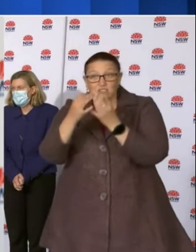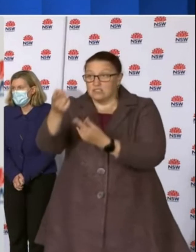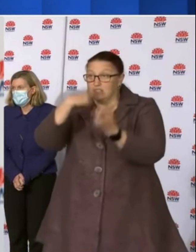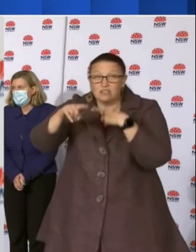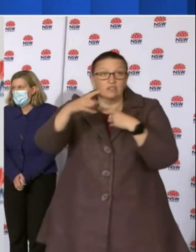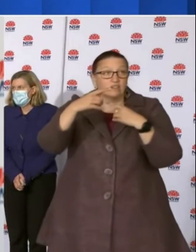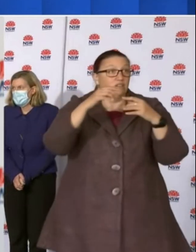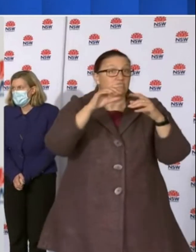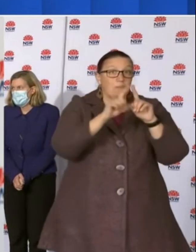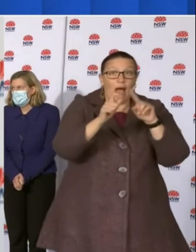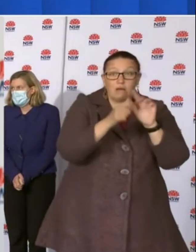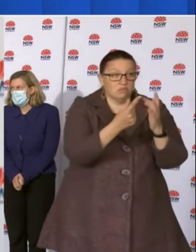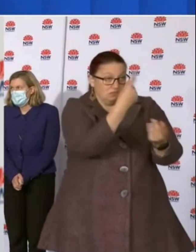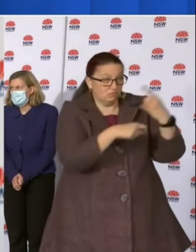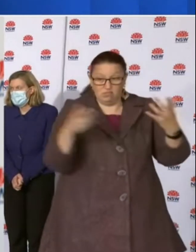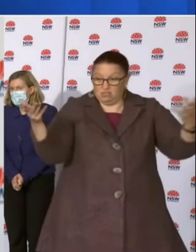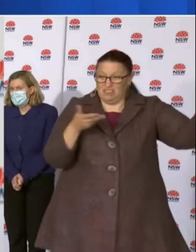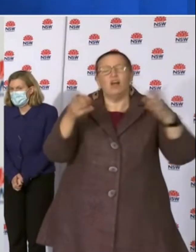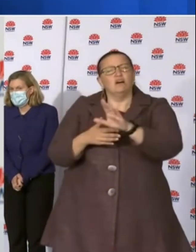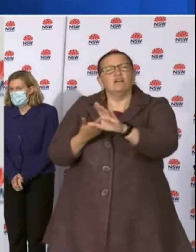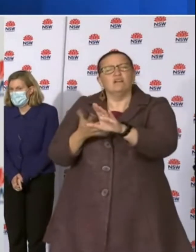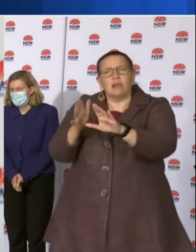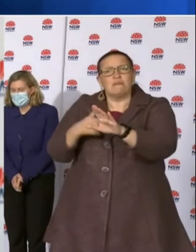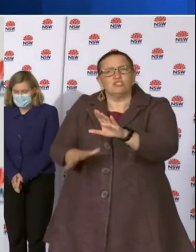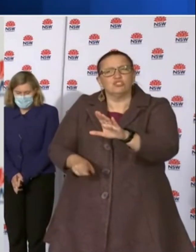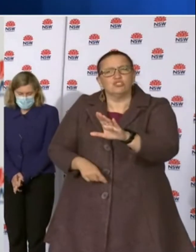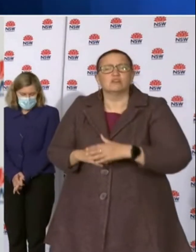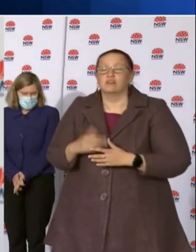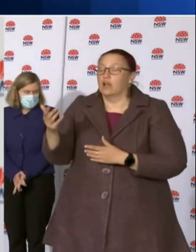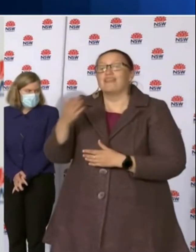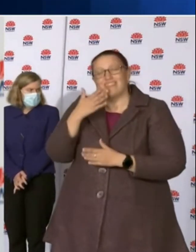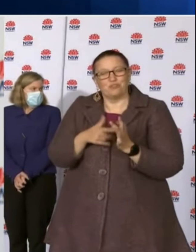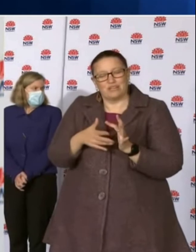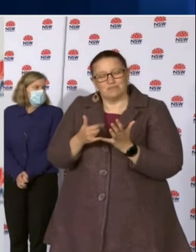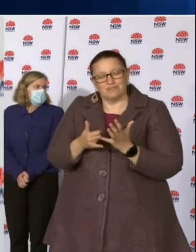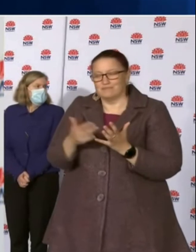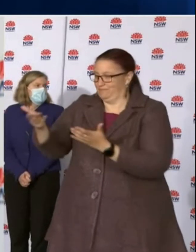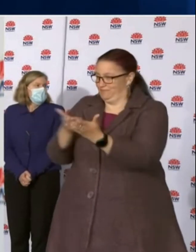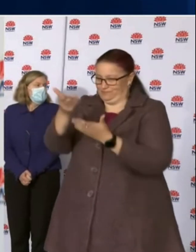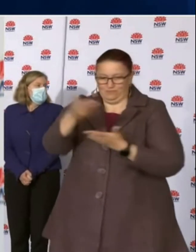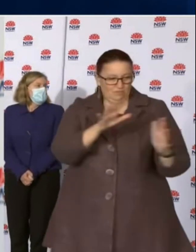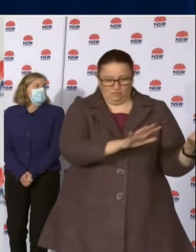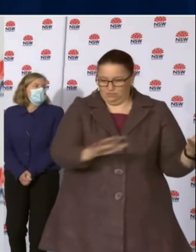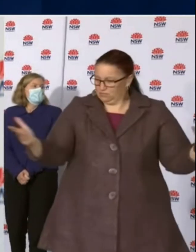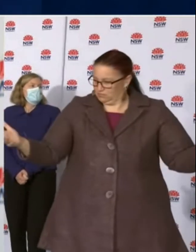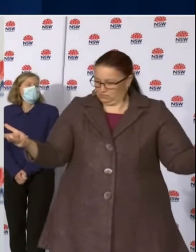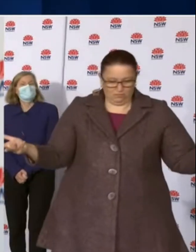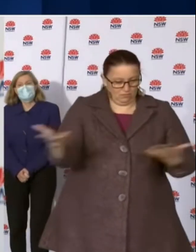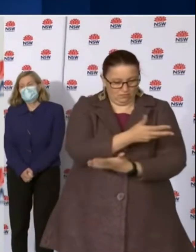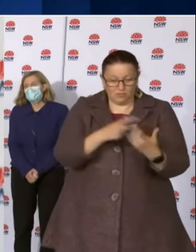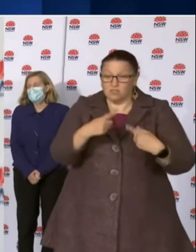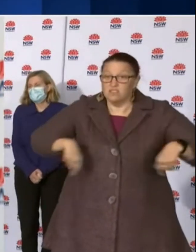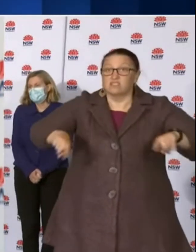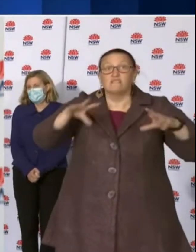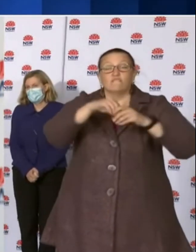who are all involved in the crisis. Sorry, let me finish. Thank you, James, who are all involved in the Crisis Cabinet